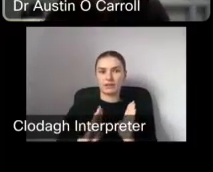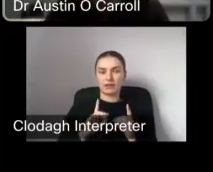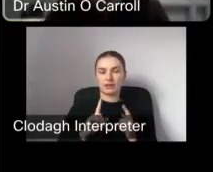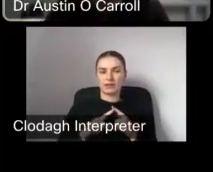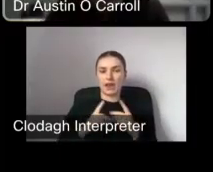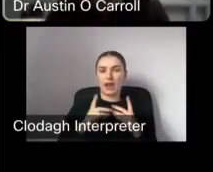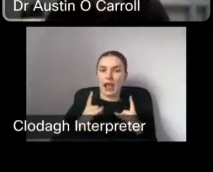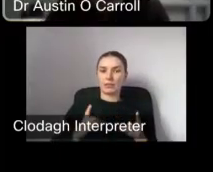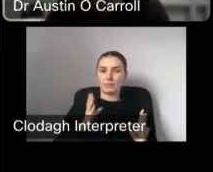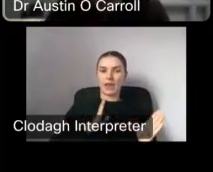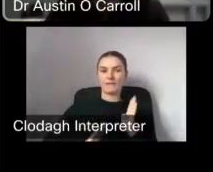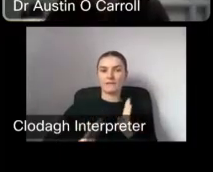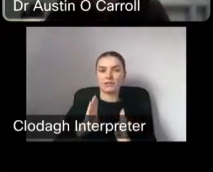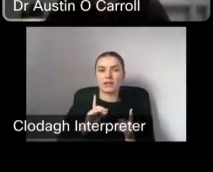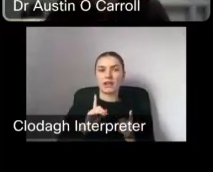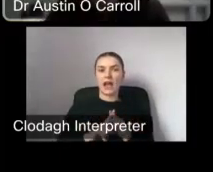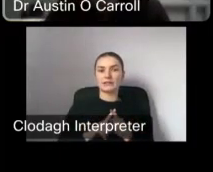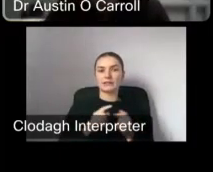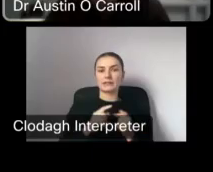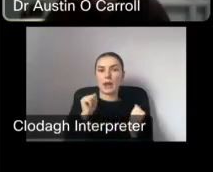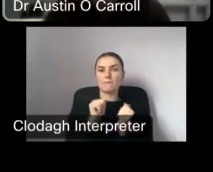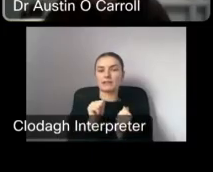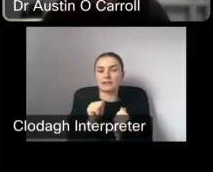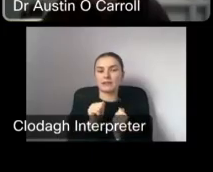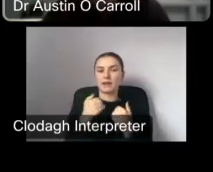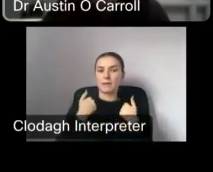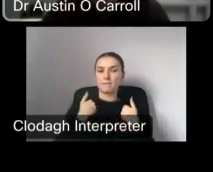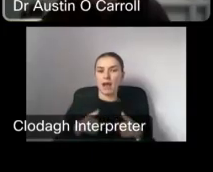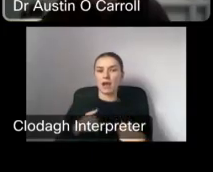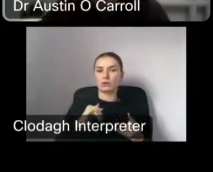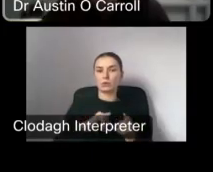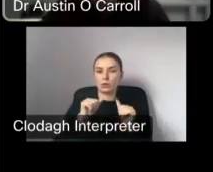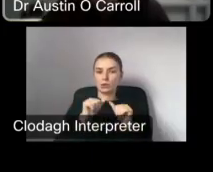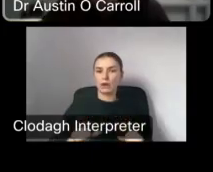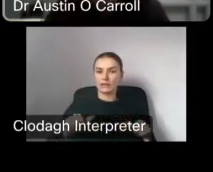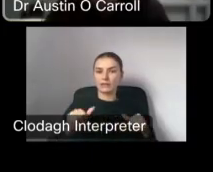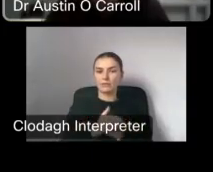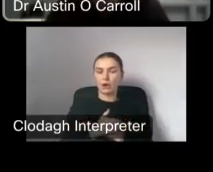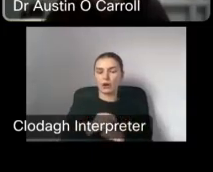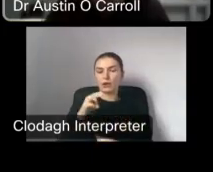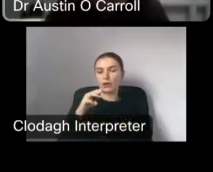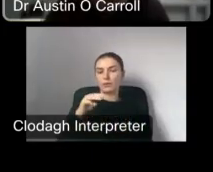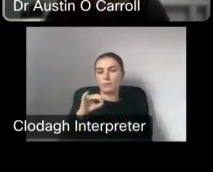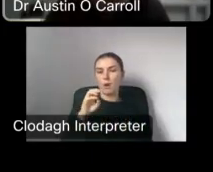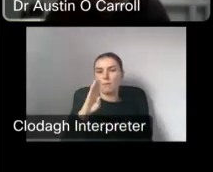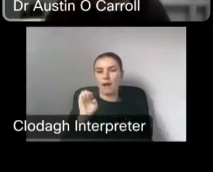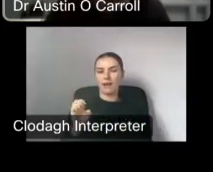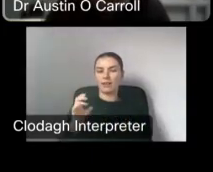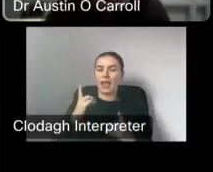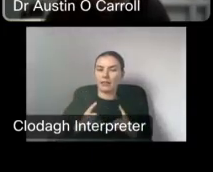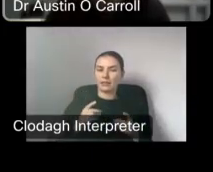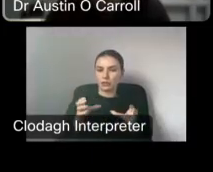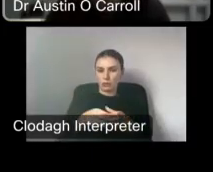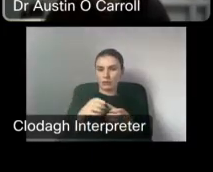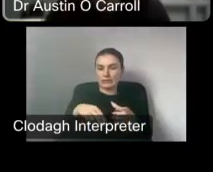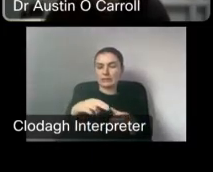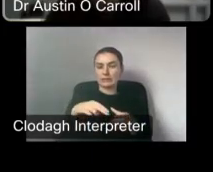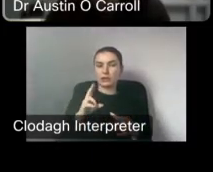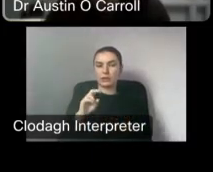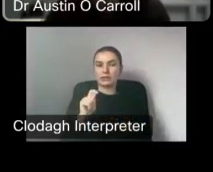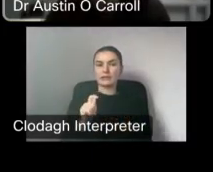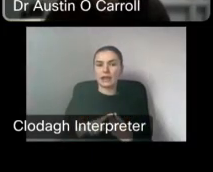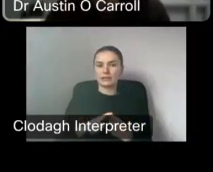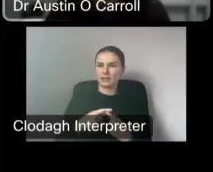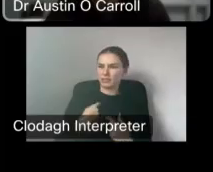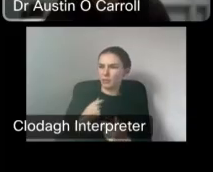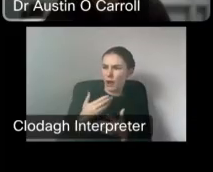health-seeking behaviors. And I met this man who was waiting for the mobile health unit. And I was just chatting to him. I said, what happened? And he said, I've